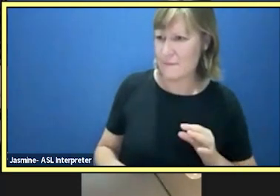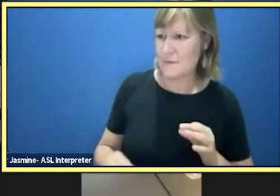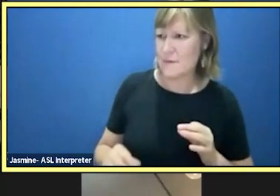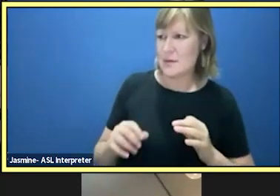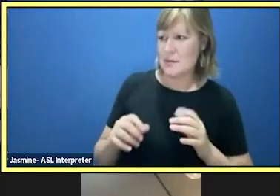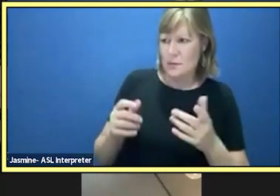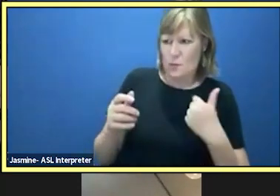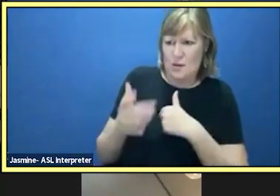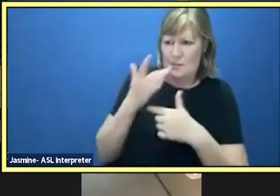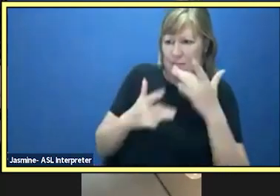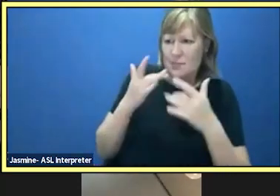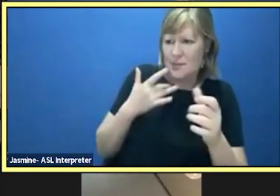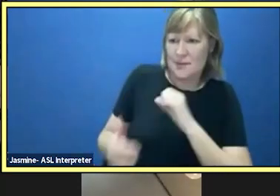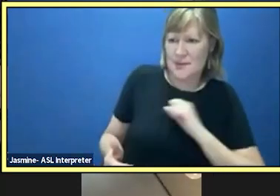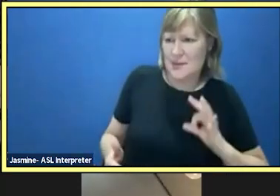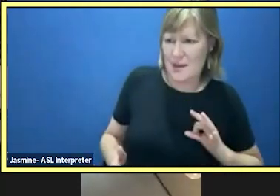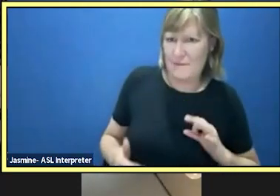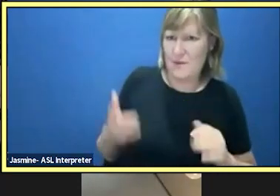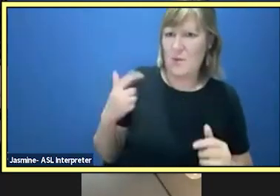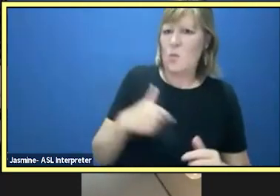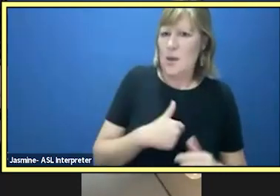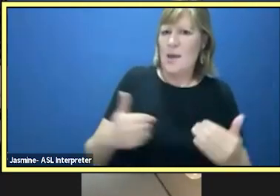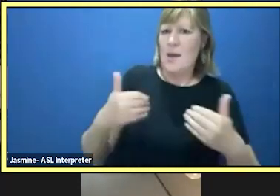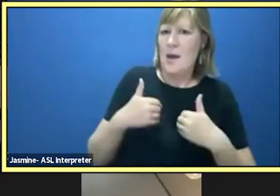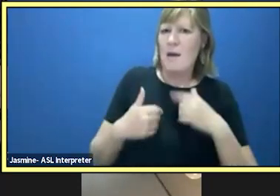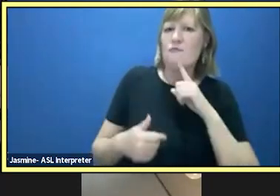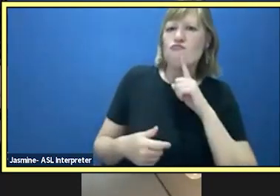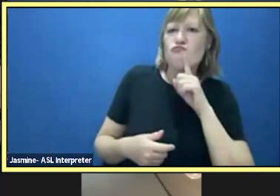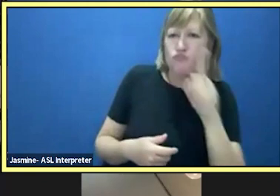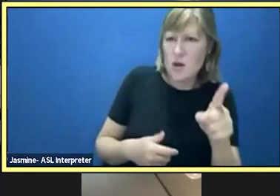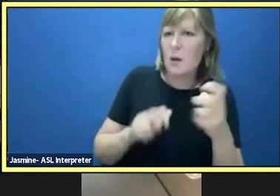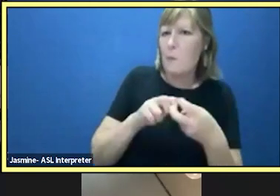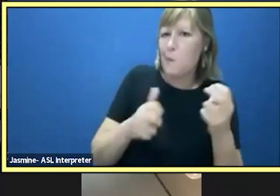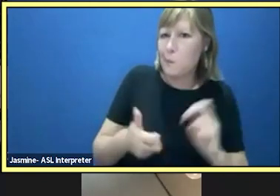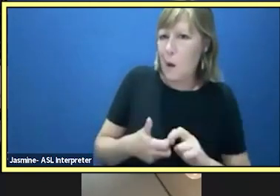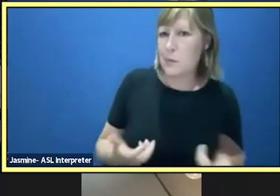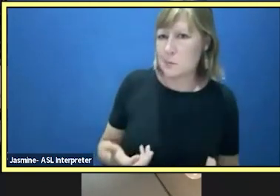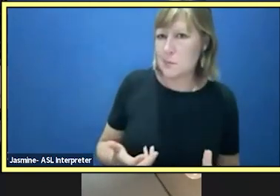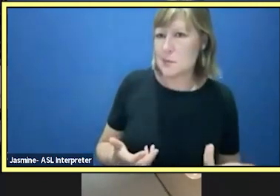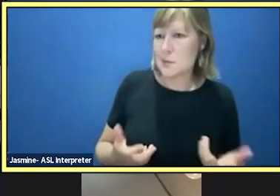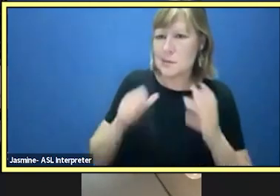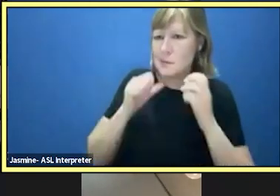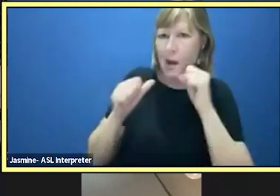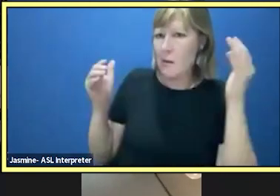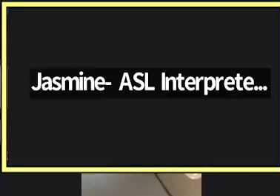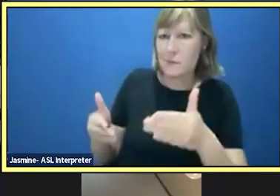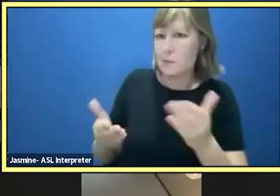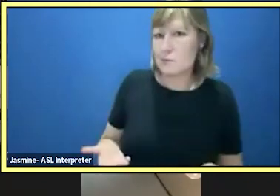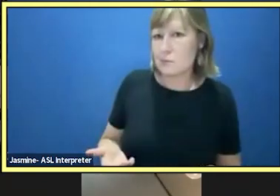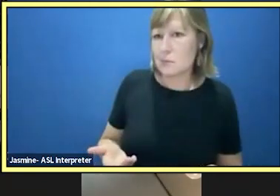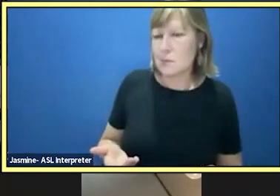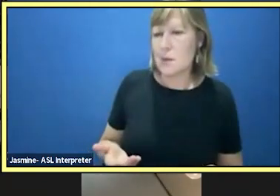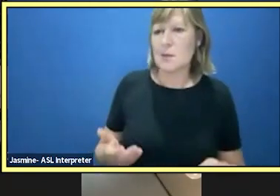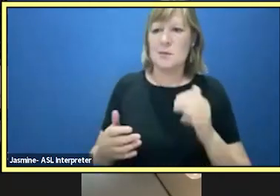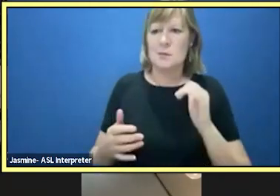outside is imposed on Rhode Island, and all those people on this call are having to find a way to try to cope with it. And boy, that's frustrating. And